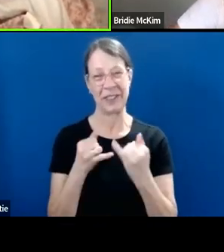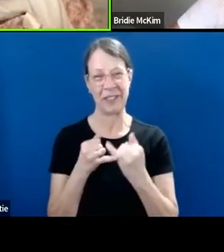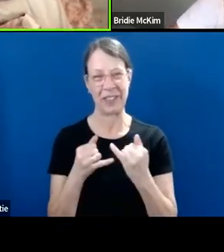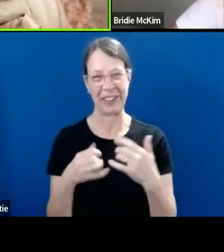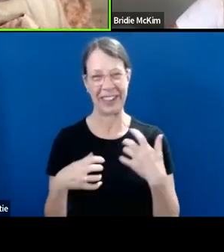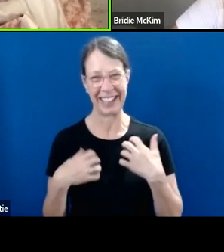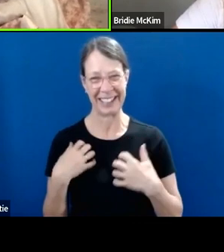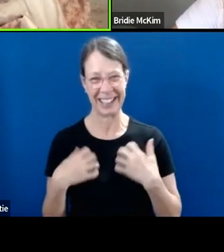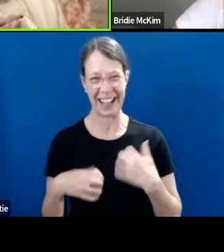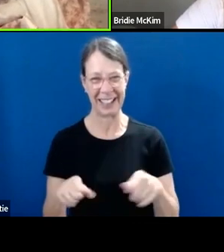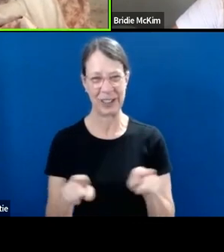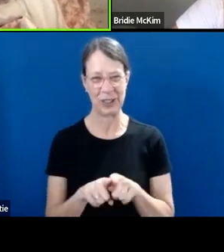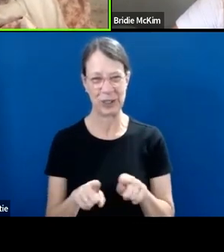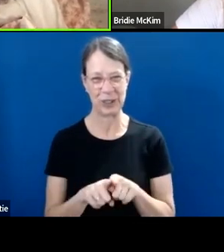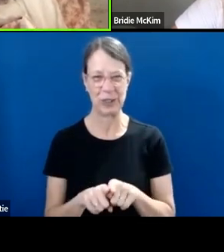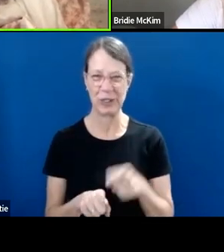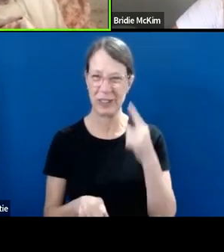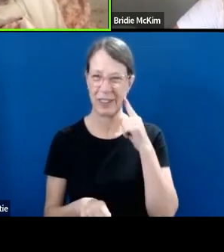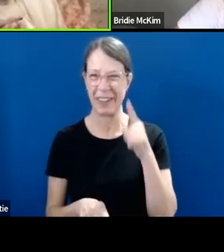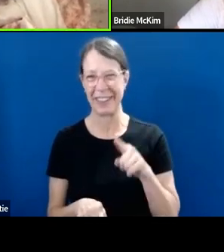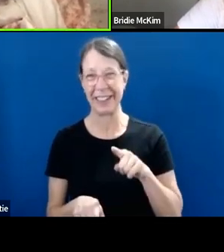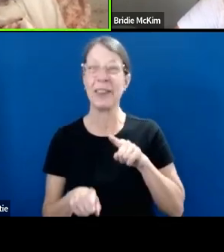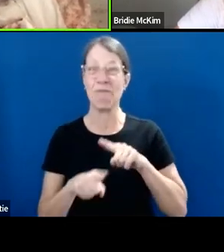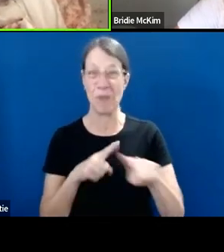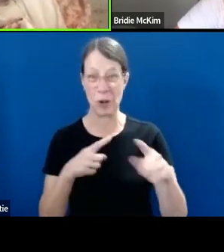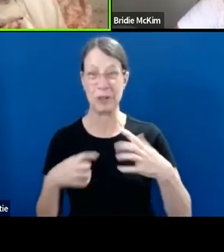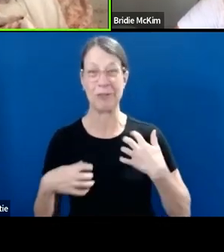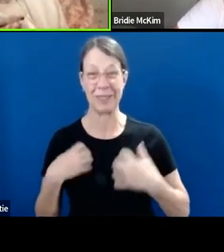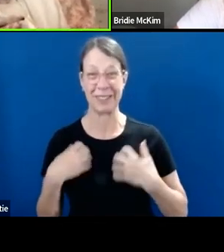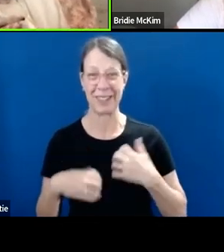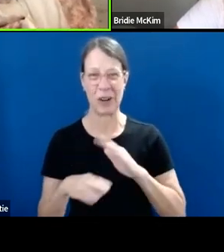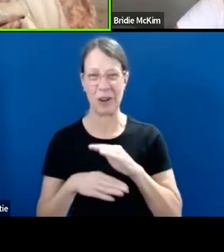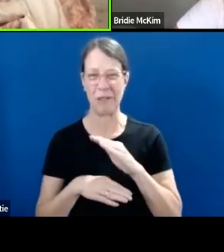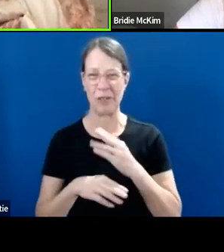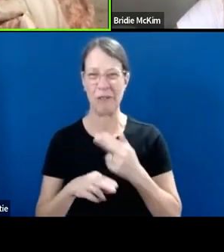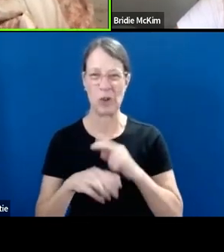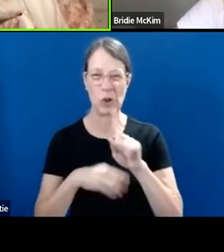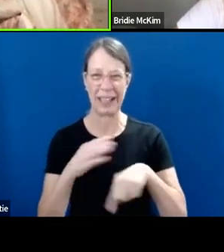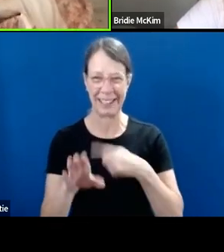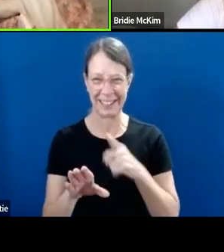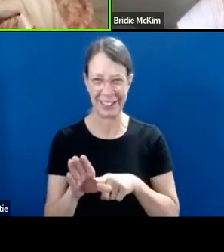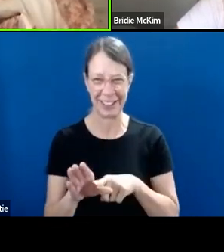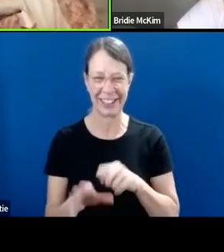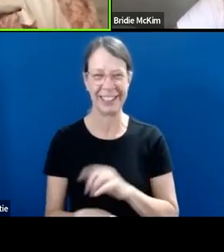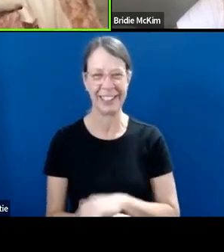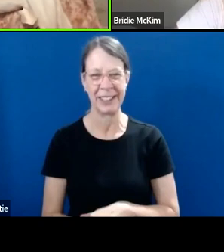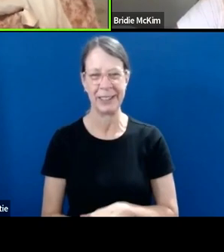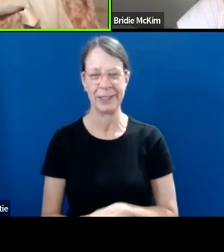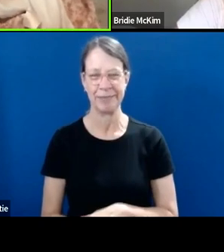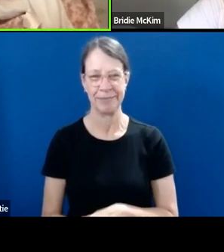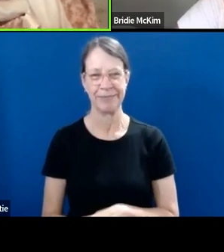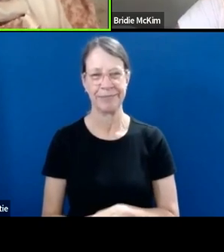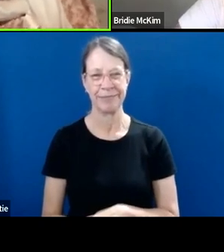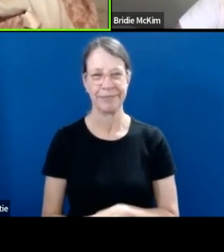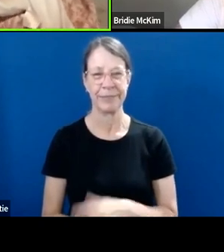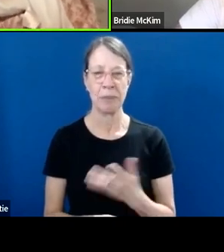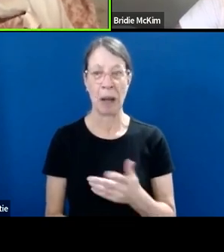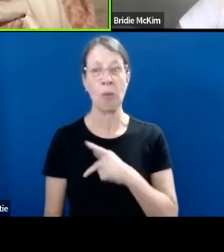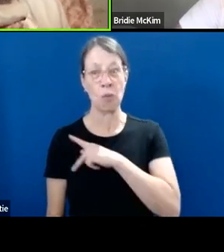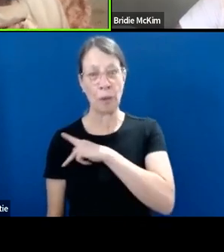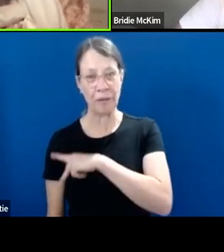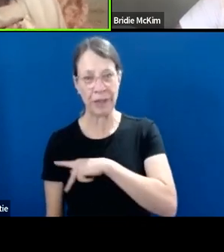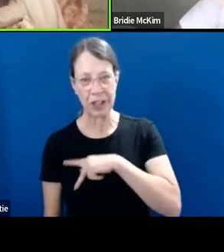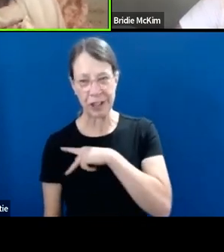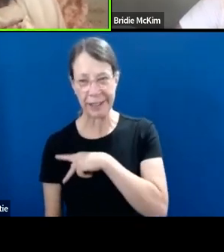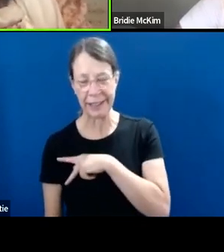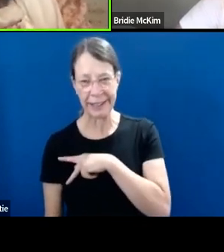well. That's the most thing I'm excited about, I think. But professionally, yeah,